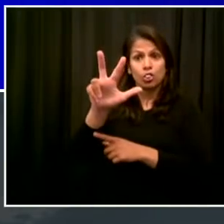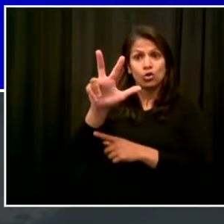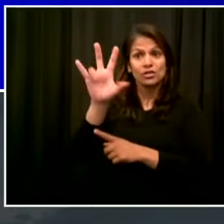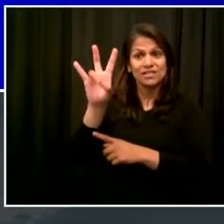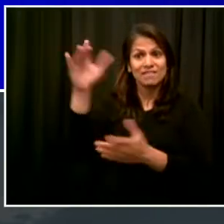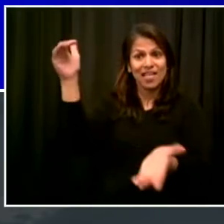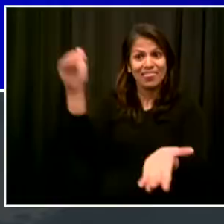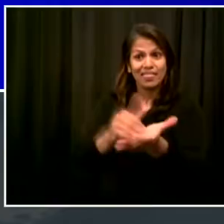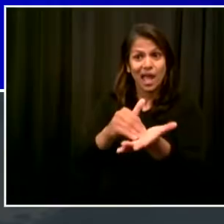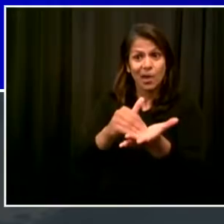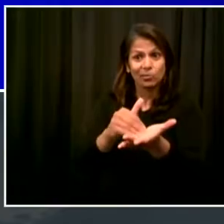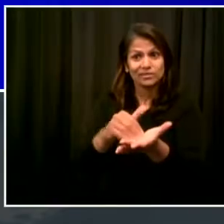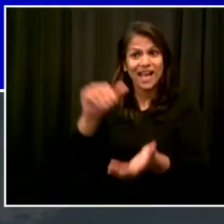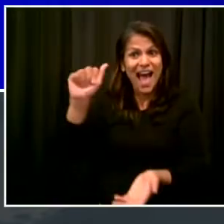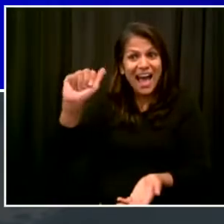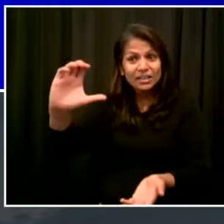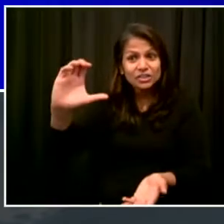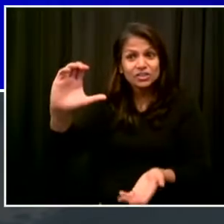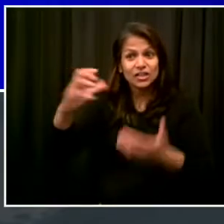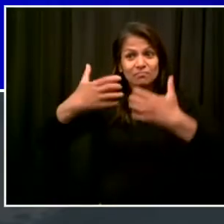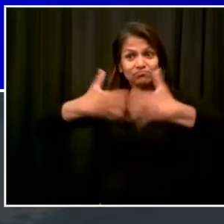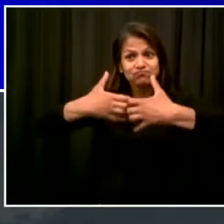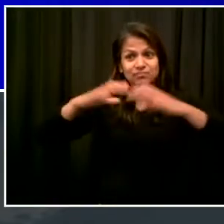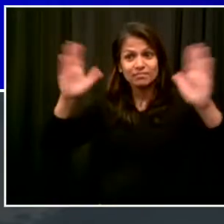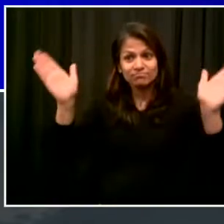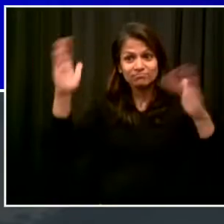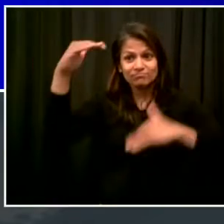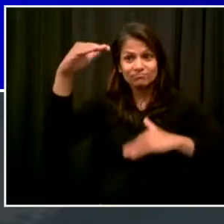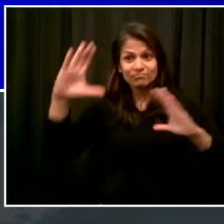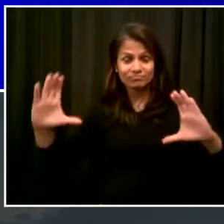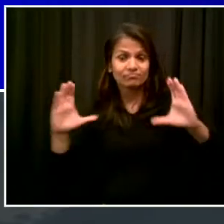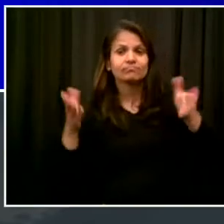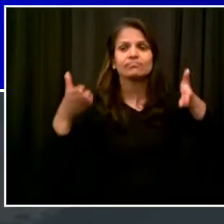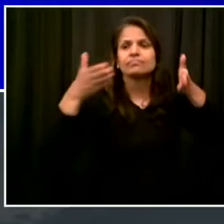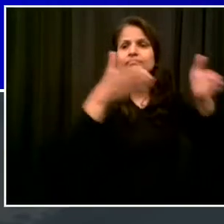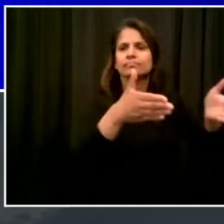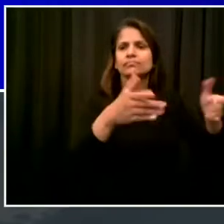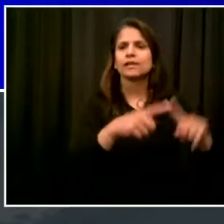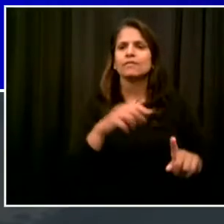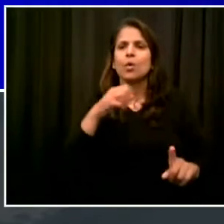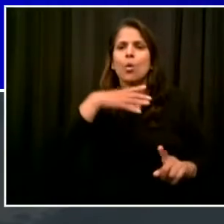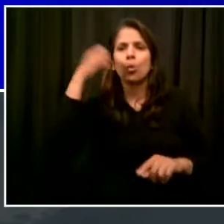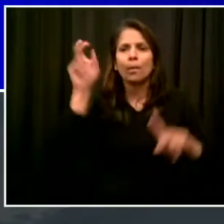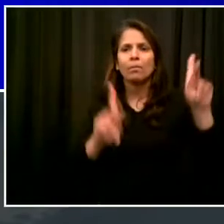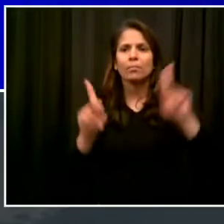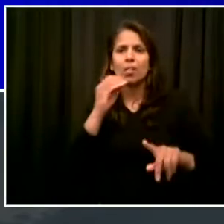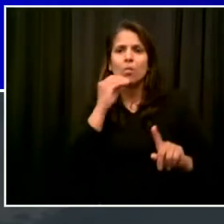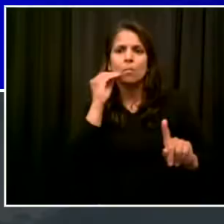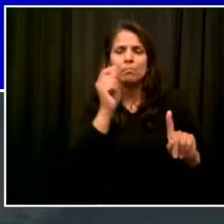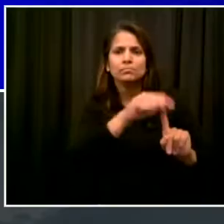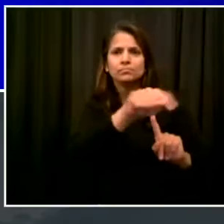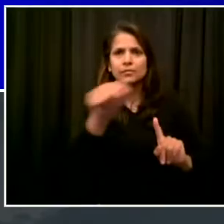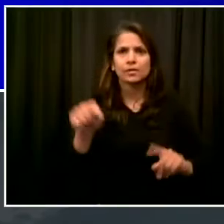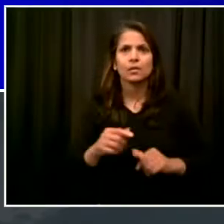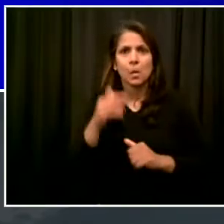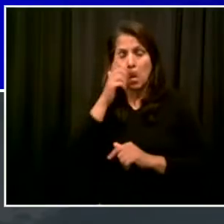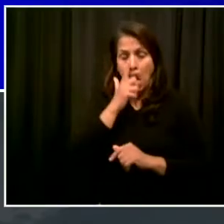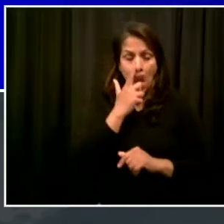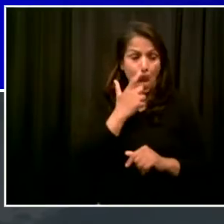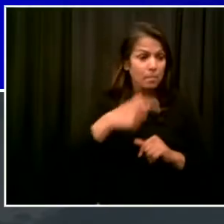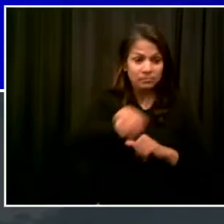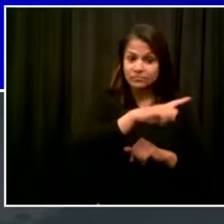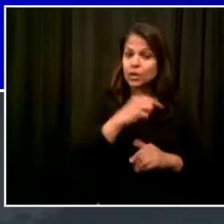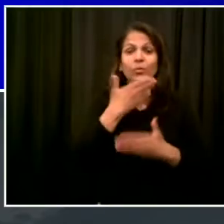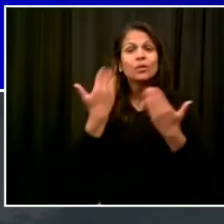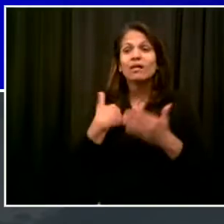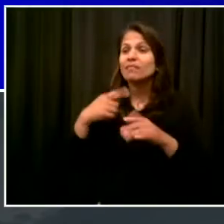23,000 of those private homes, 14,000 in NYCHA public housing. And to date, 18,000 units have been installed,